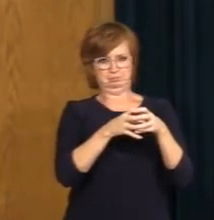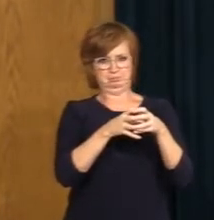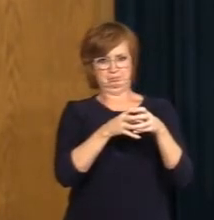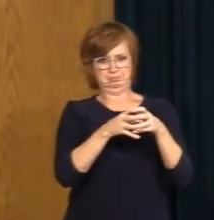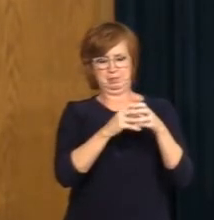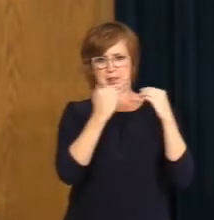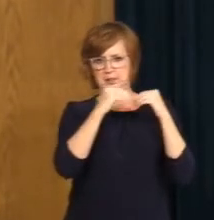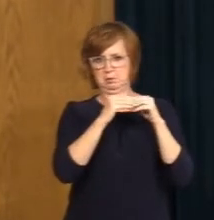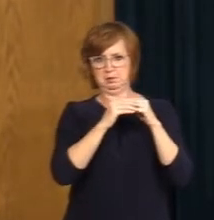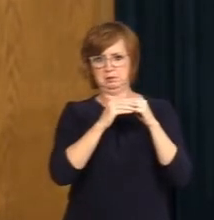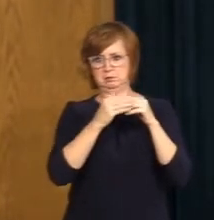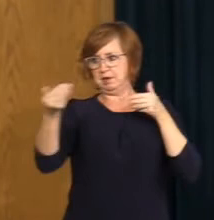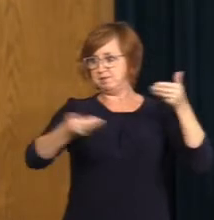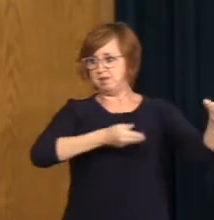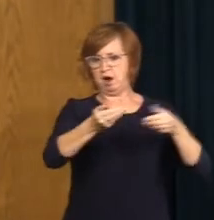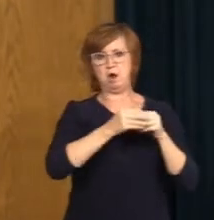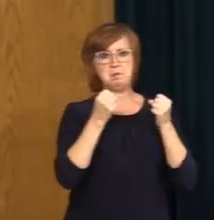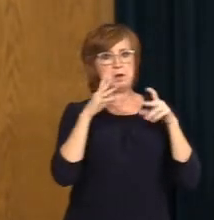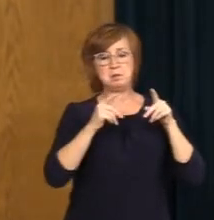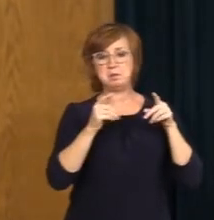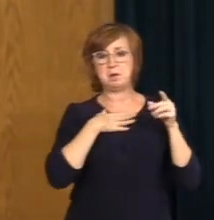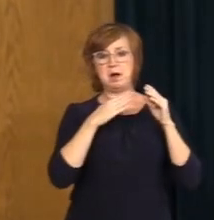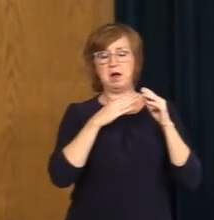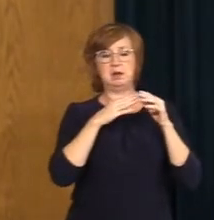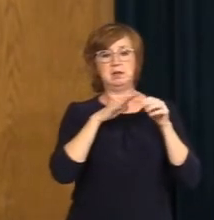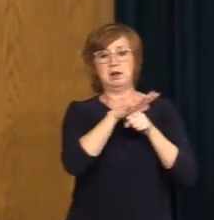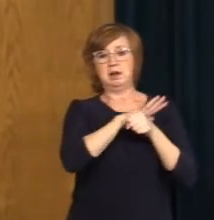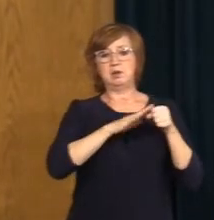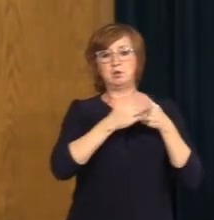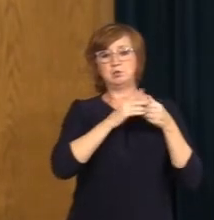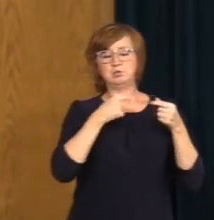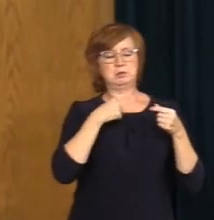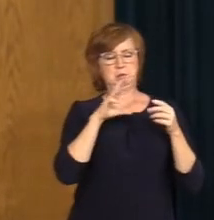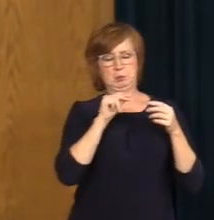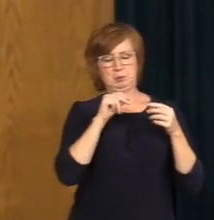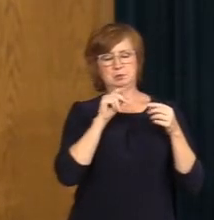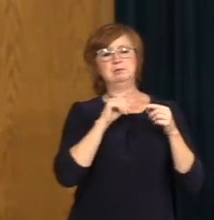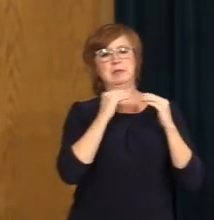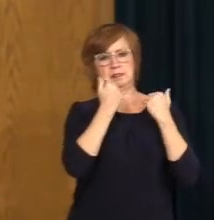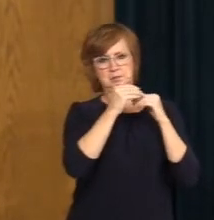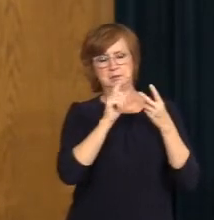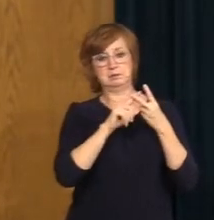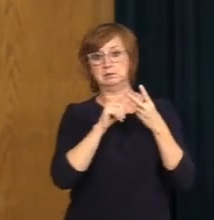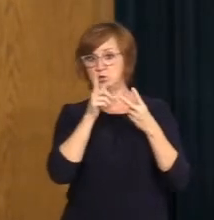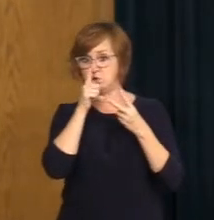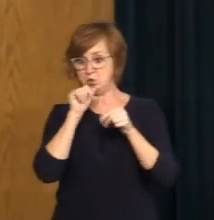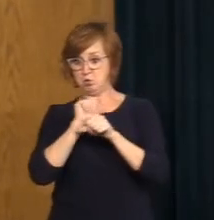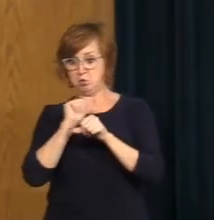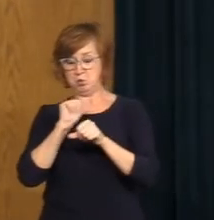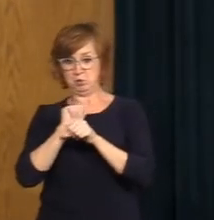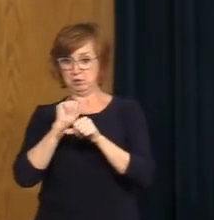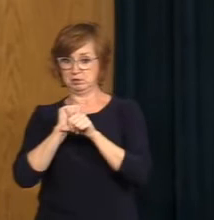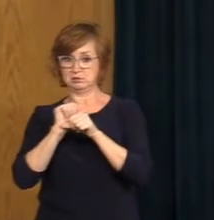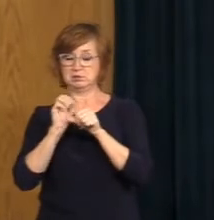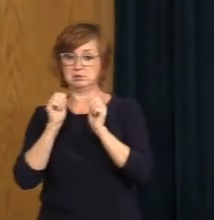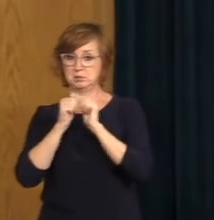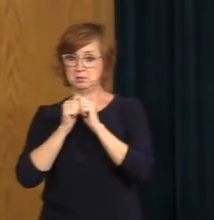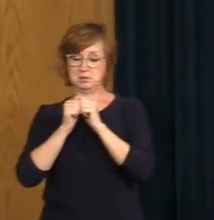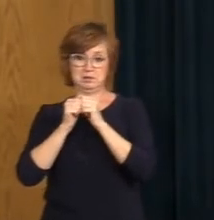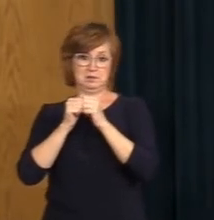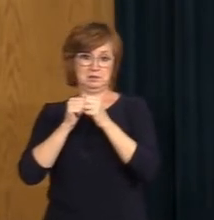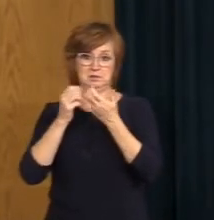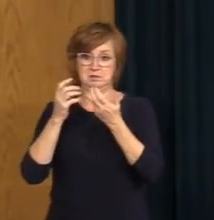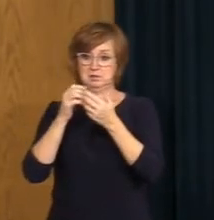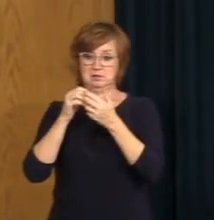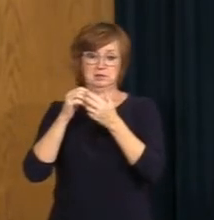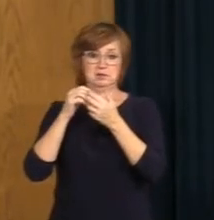high-risk occupations or work with vulnerable people. These individuals especially need to be very careful when socializing outside